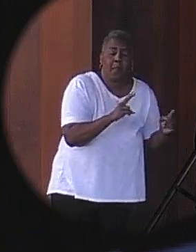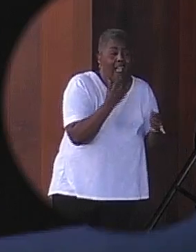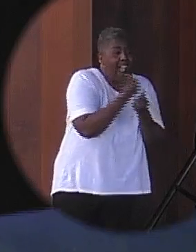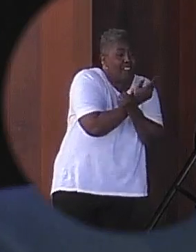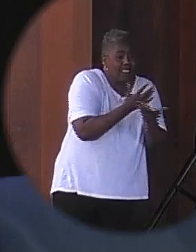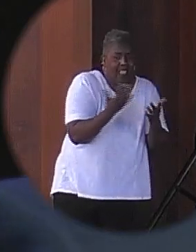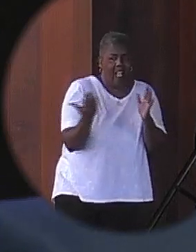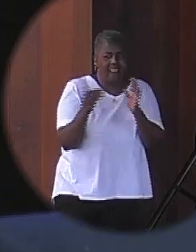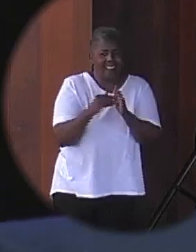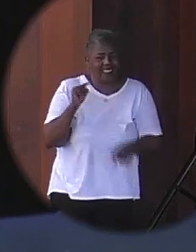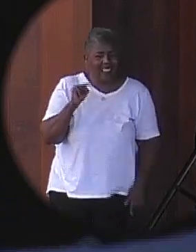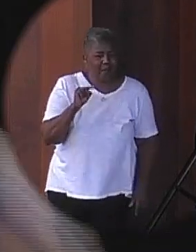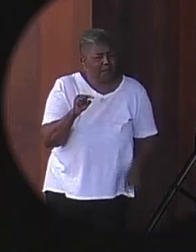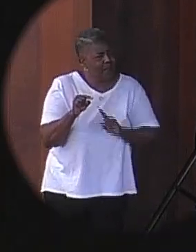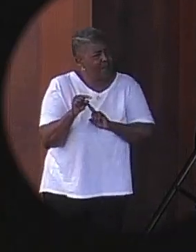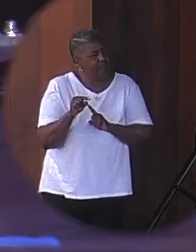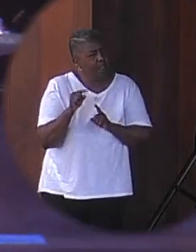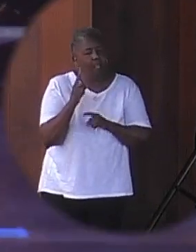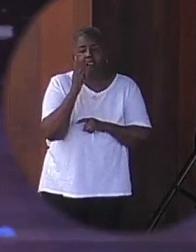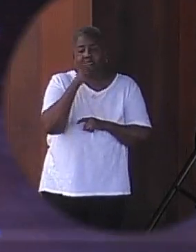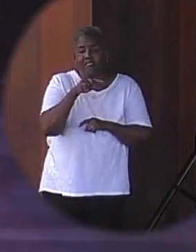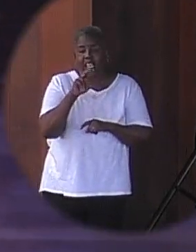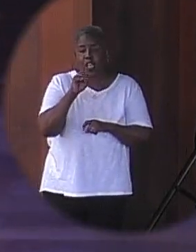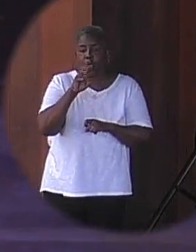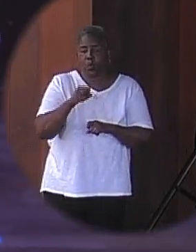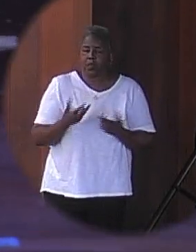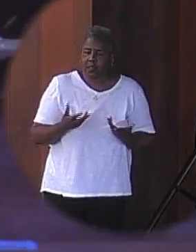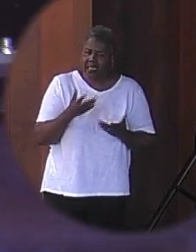was against him was fake news.